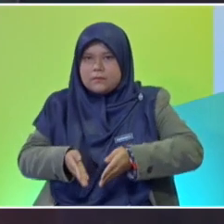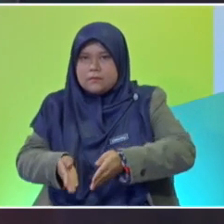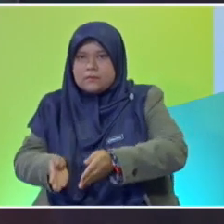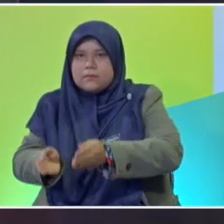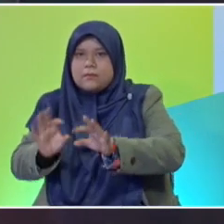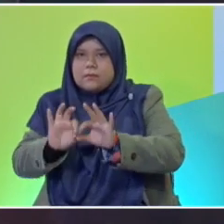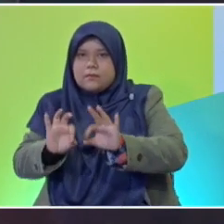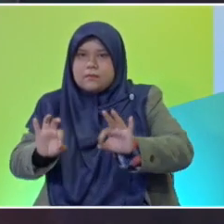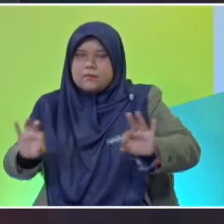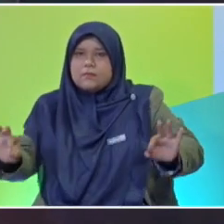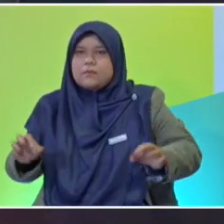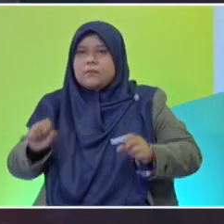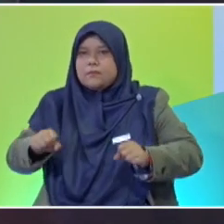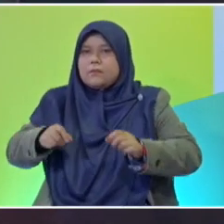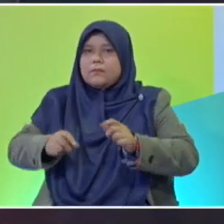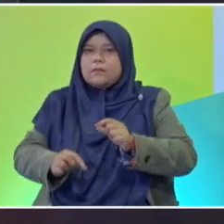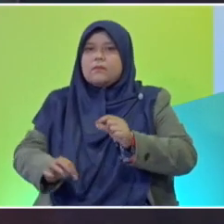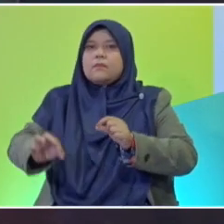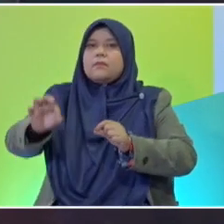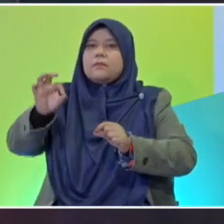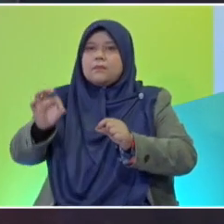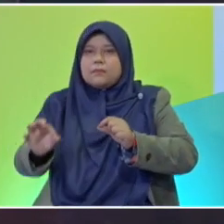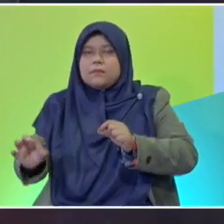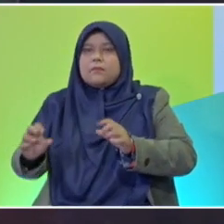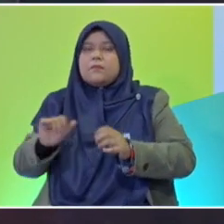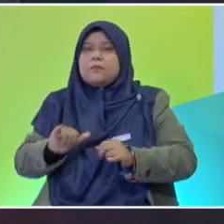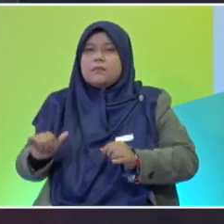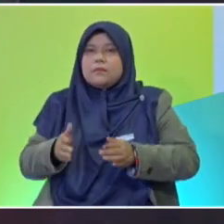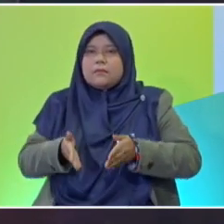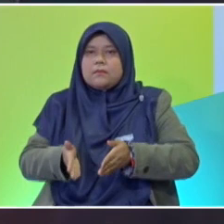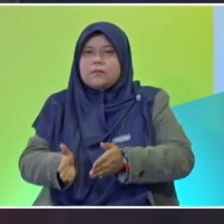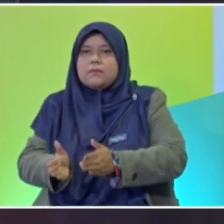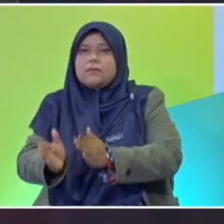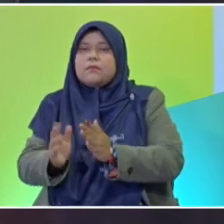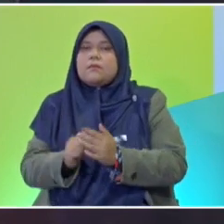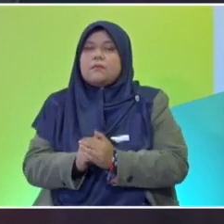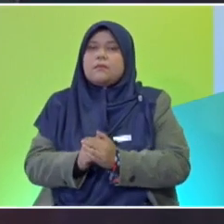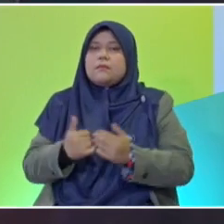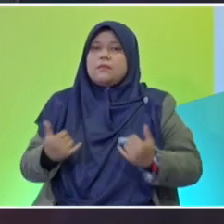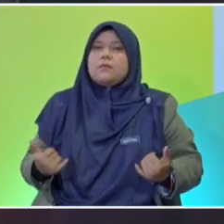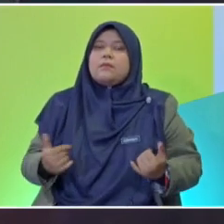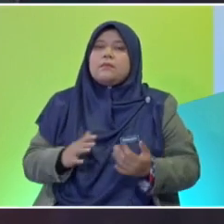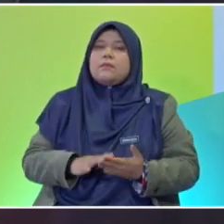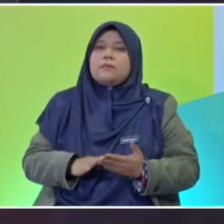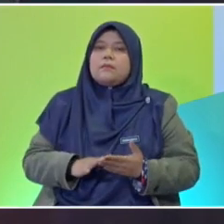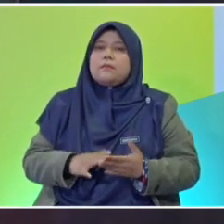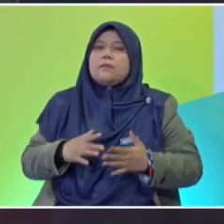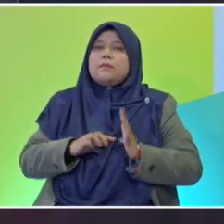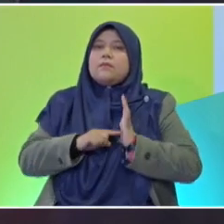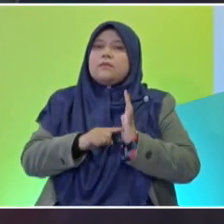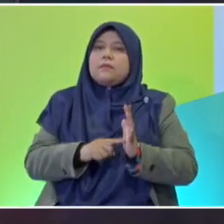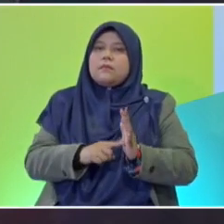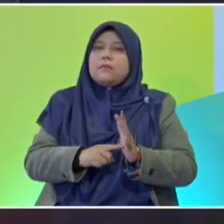goes down, it will go down. It won't go up in the same route. Okay. Okay, now I'm going to show you